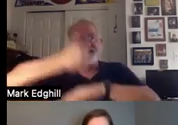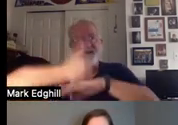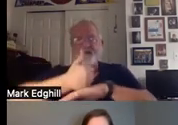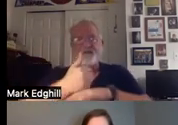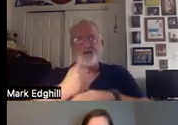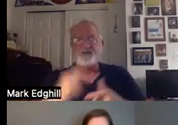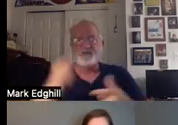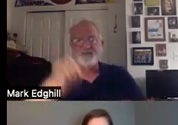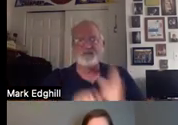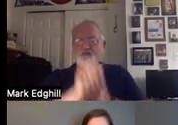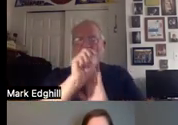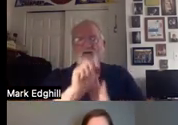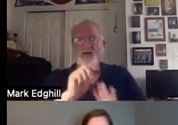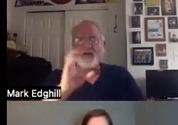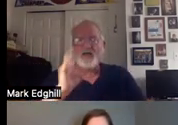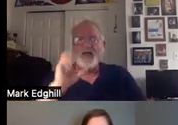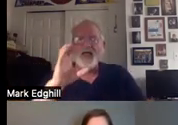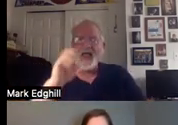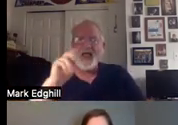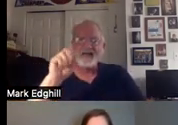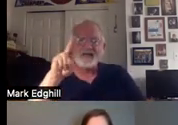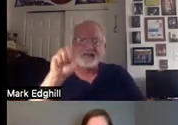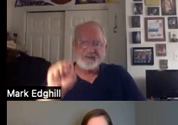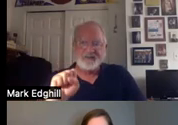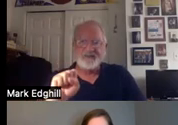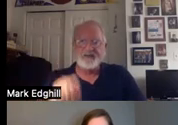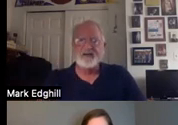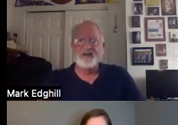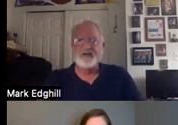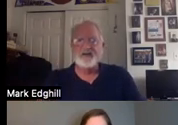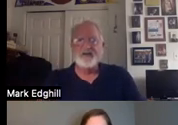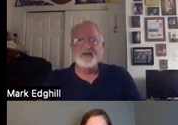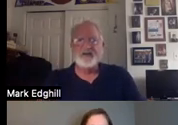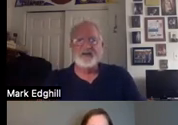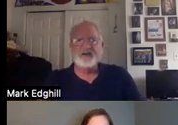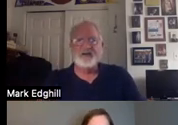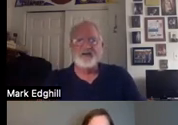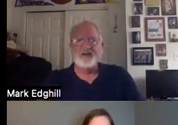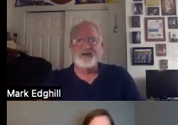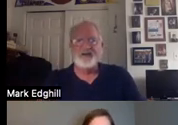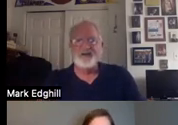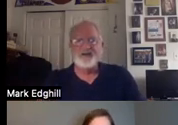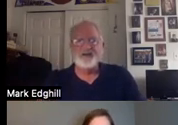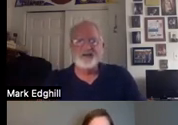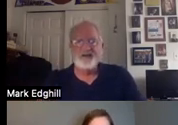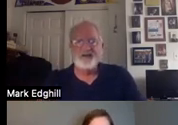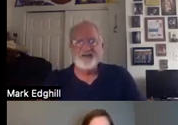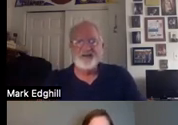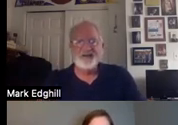the sand on it, just on top of it. And then they had the cactus on top of the